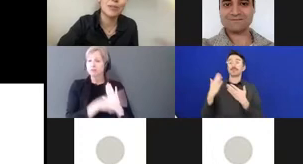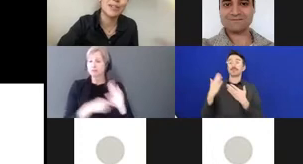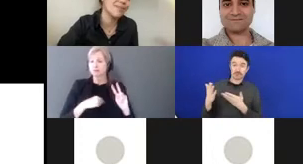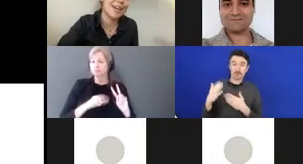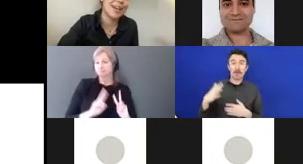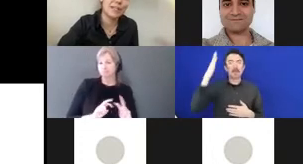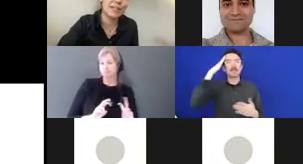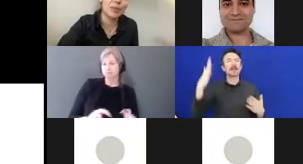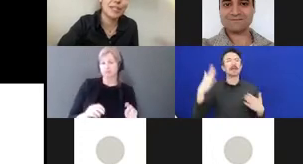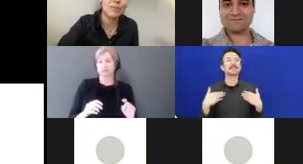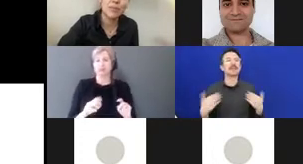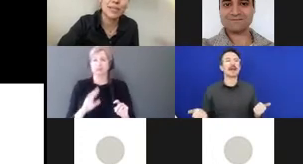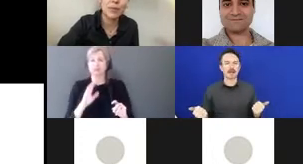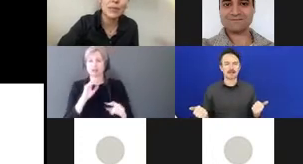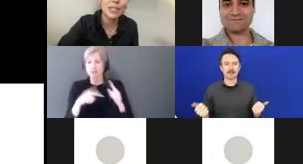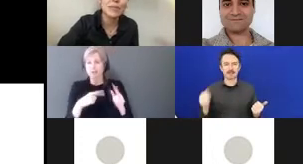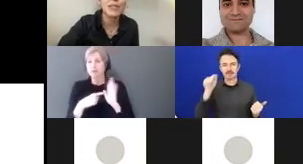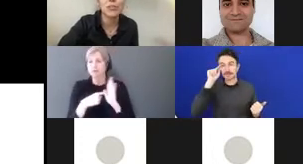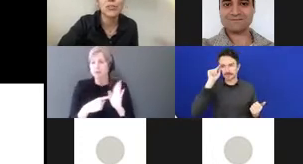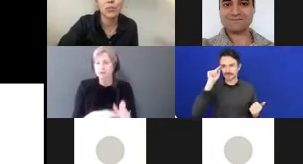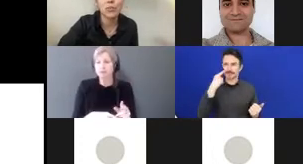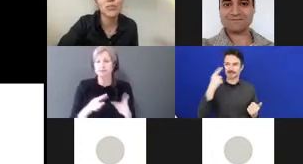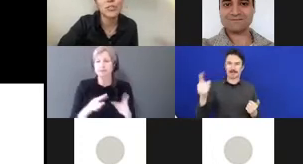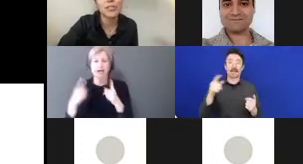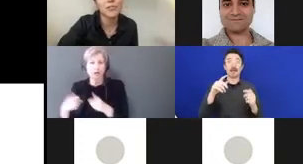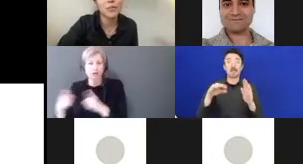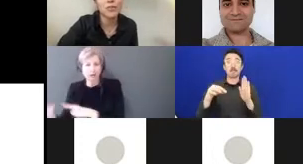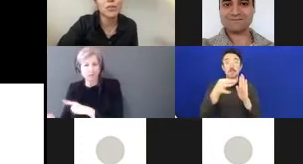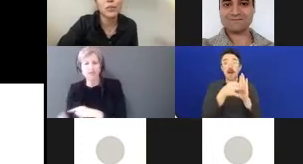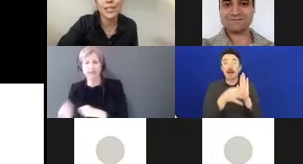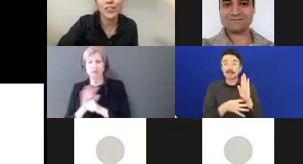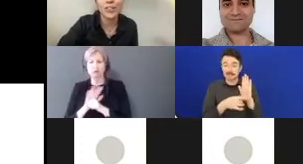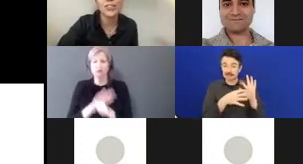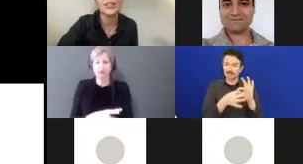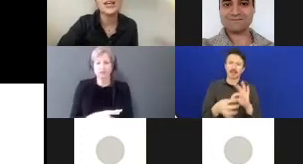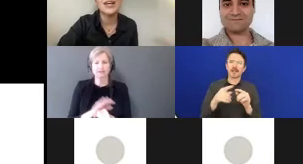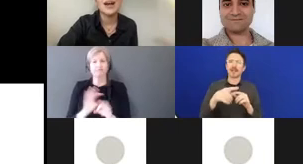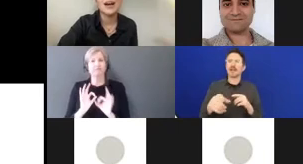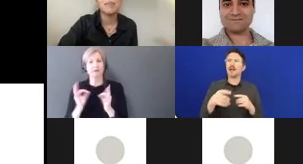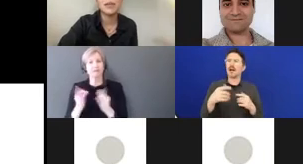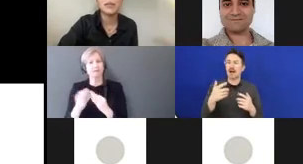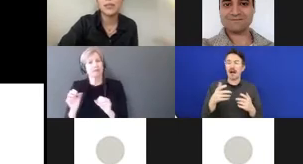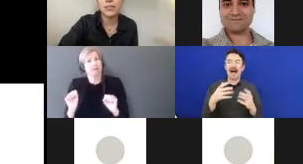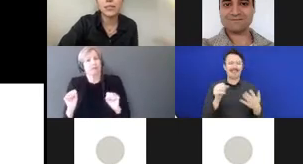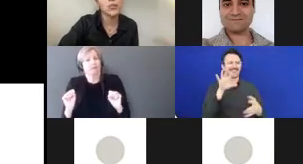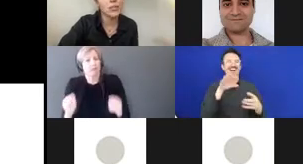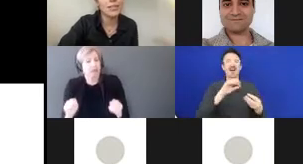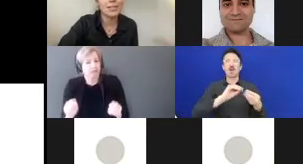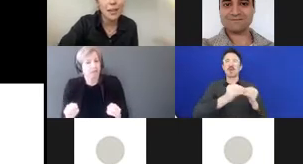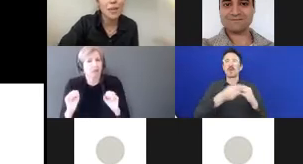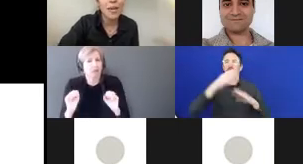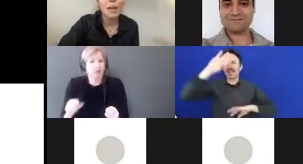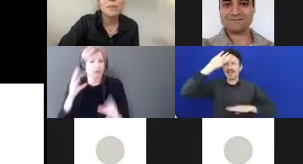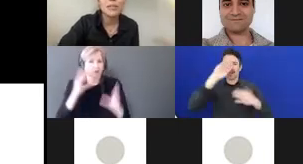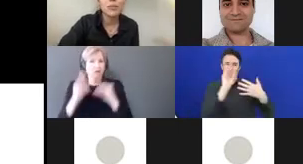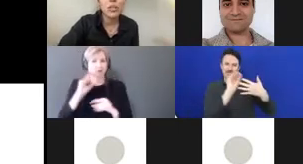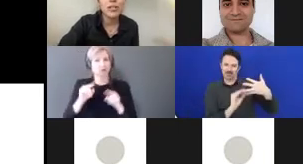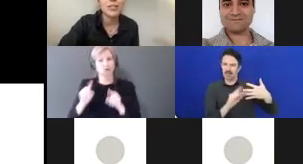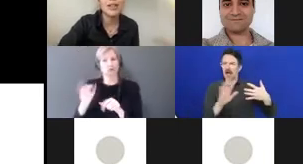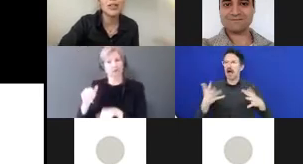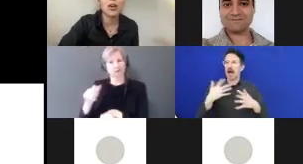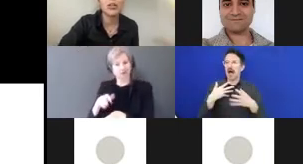about aspects about symptoms and outcomes and about the stressors that families could potentially be perceiving during this time. But